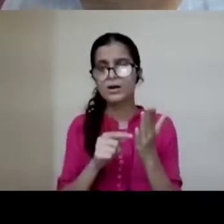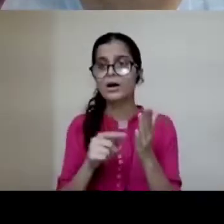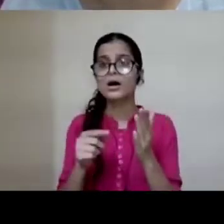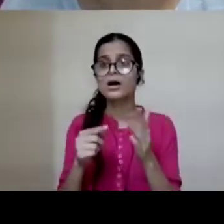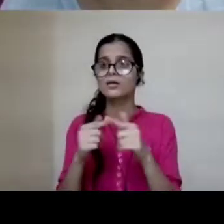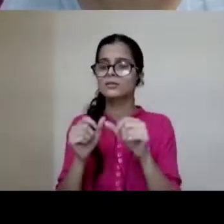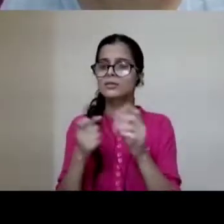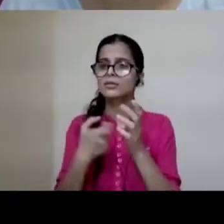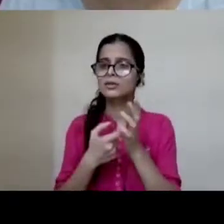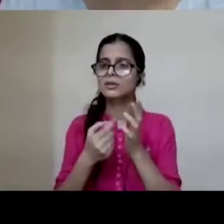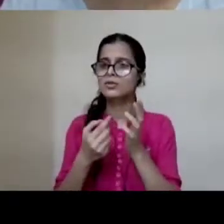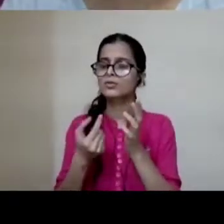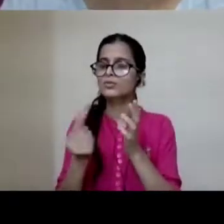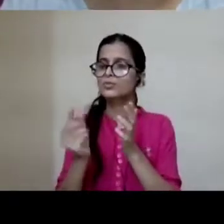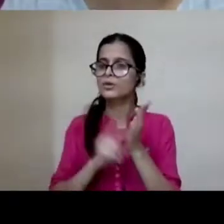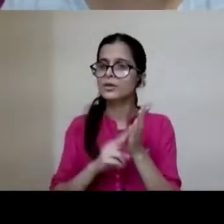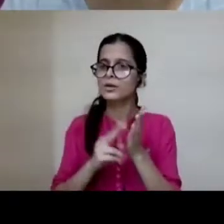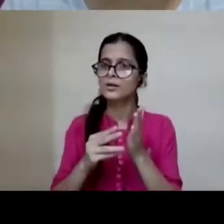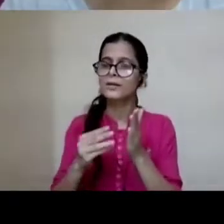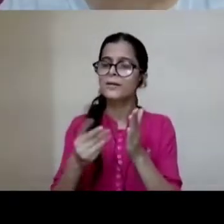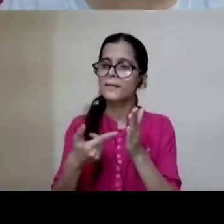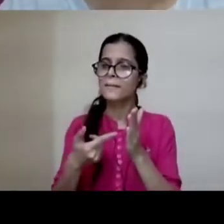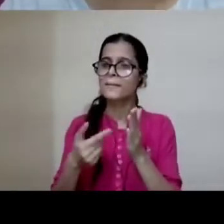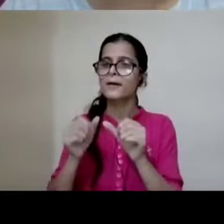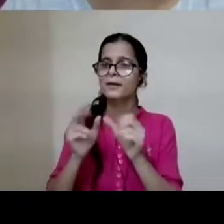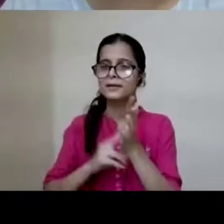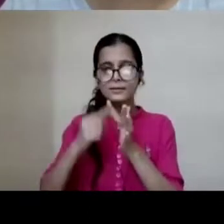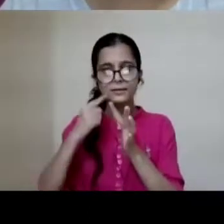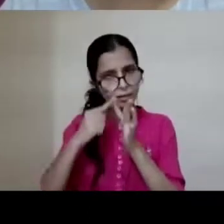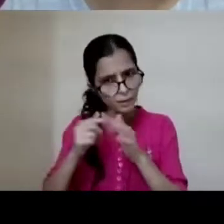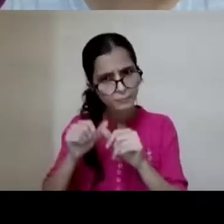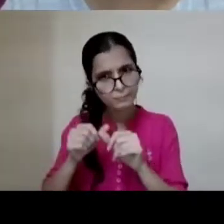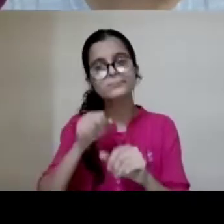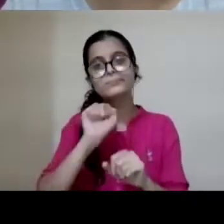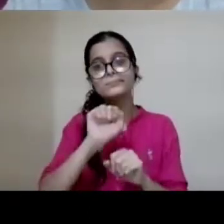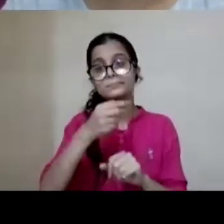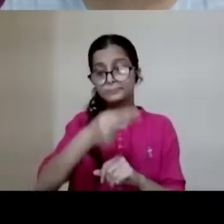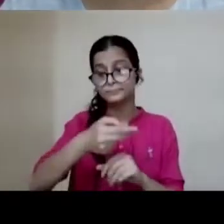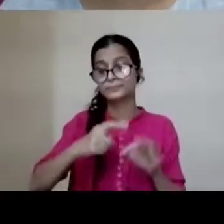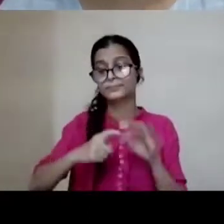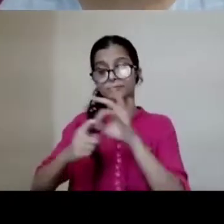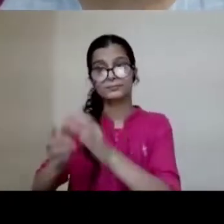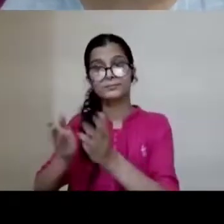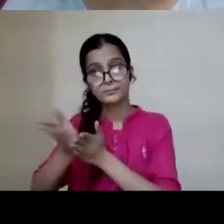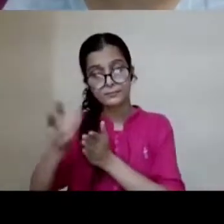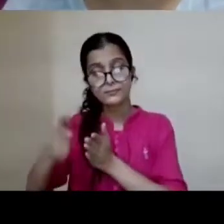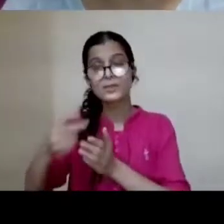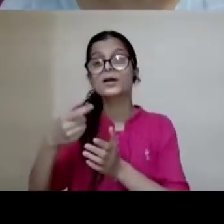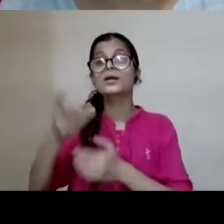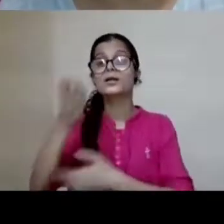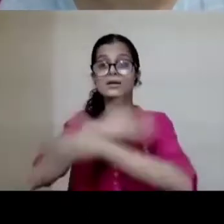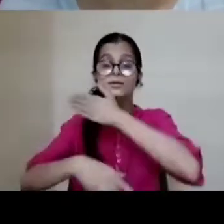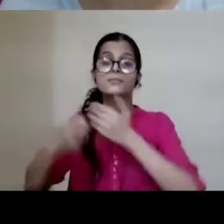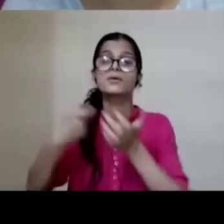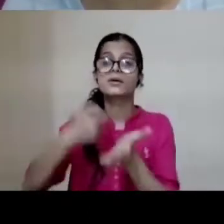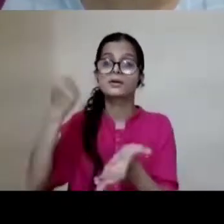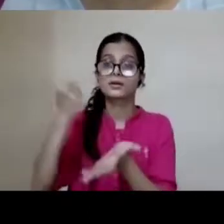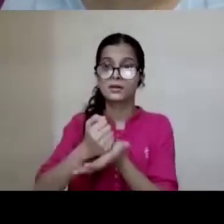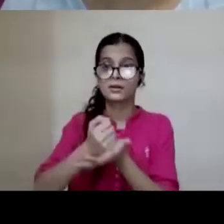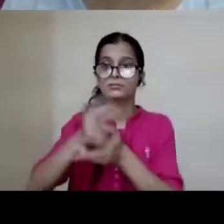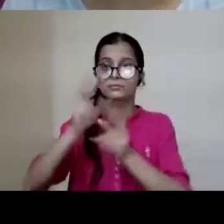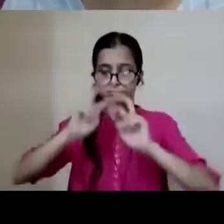Bhattacharya and Anita Ghai, who were questioning the way in which disability rights have been